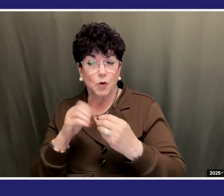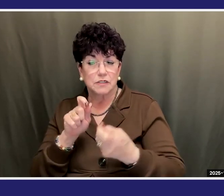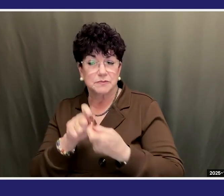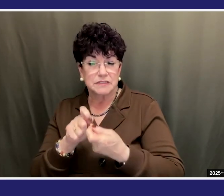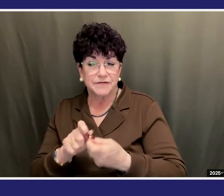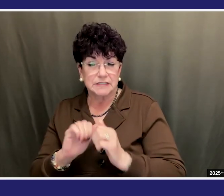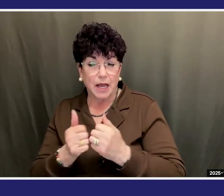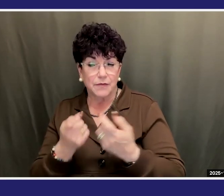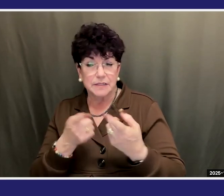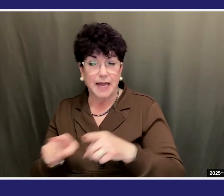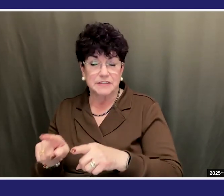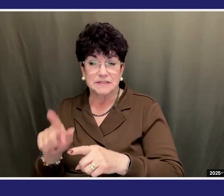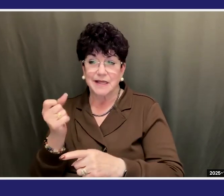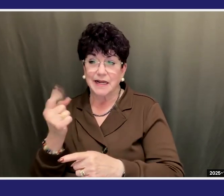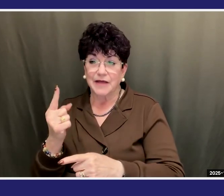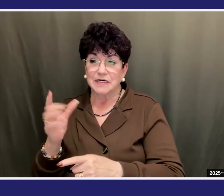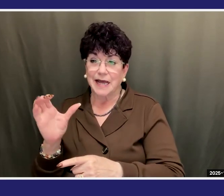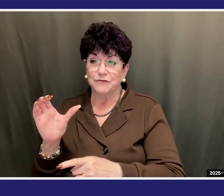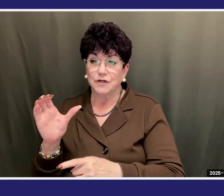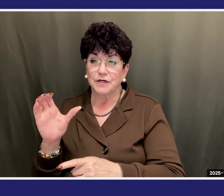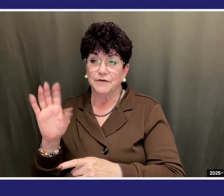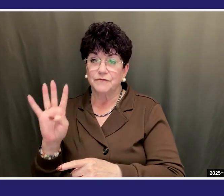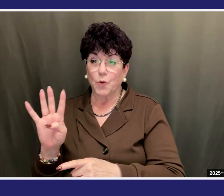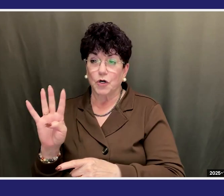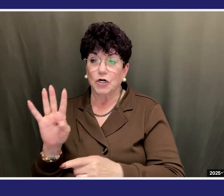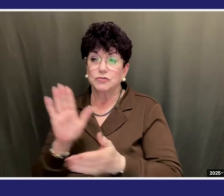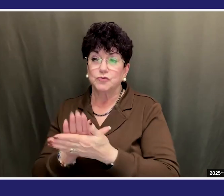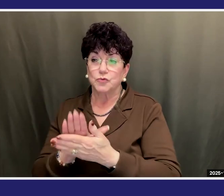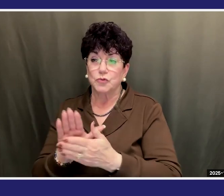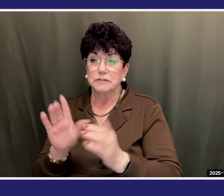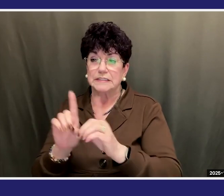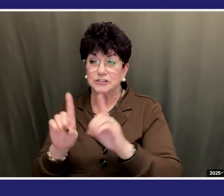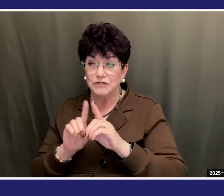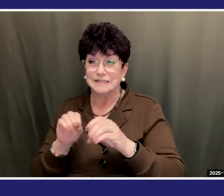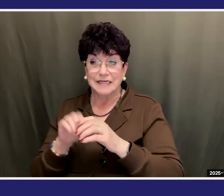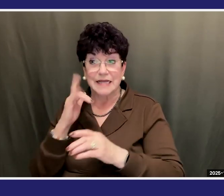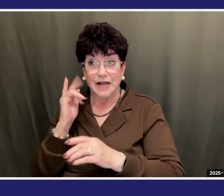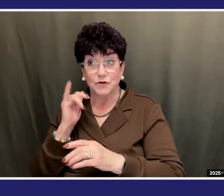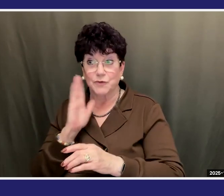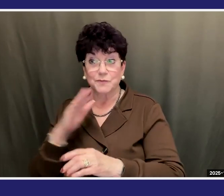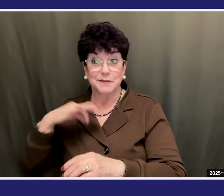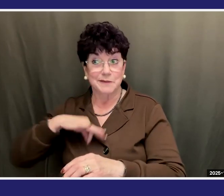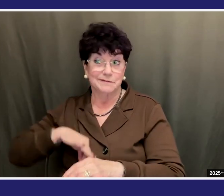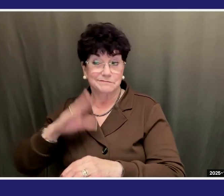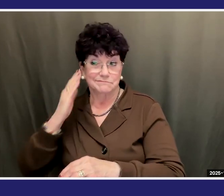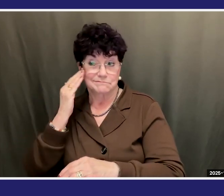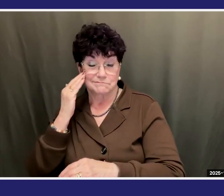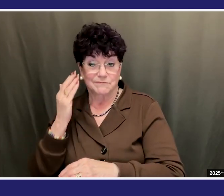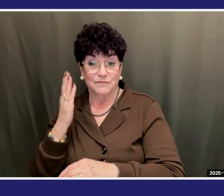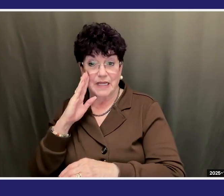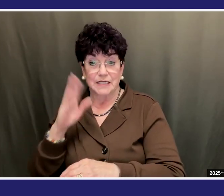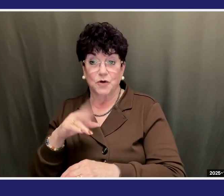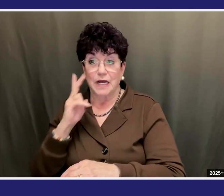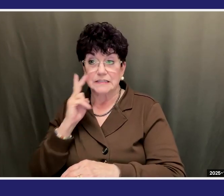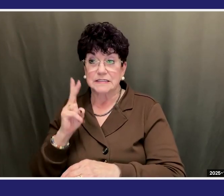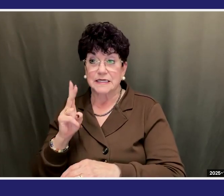will happen? There are 1,104 school districts in California, so it would be very helpful to know. I see that your